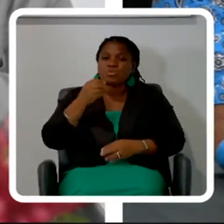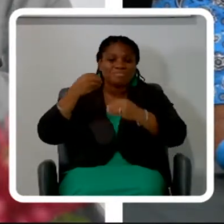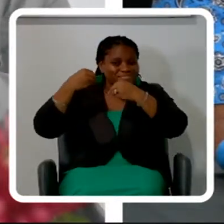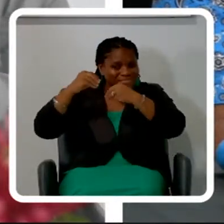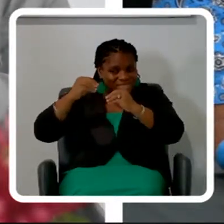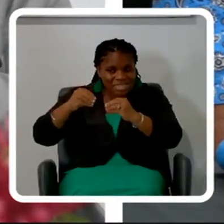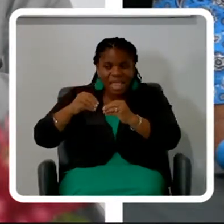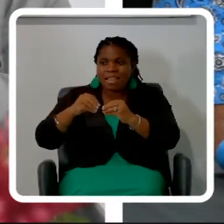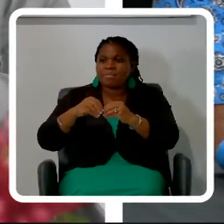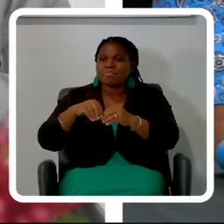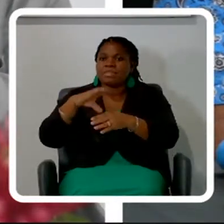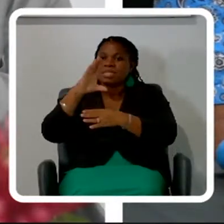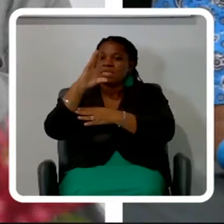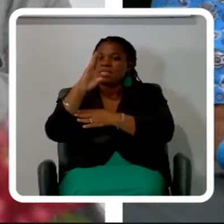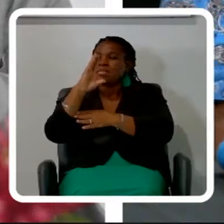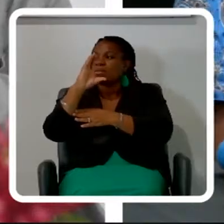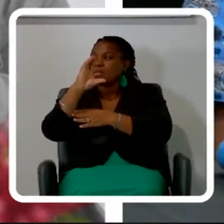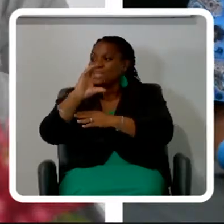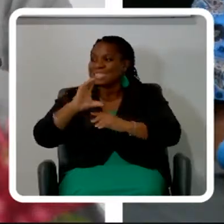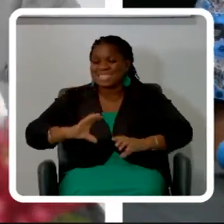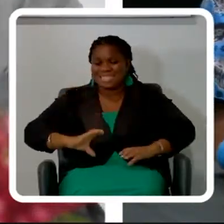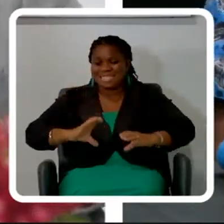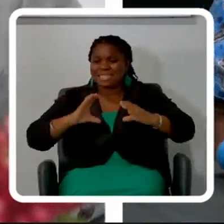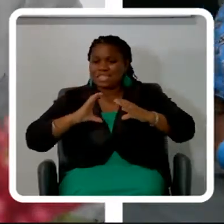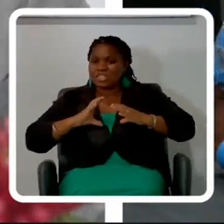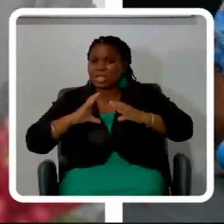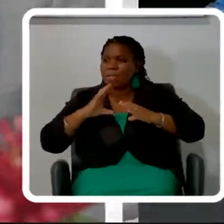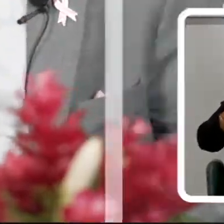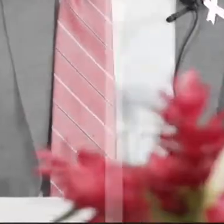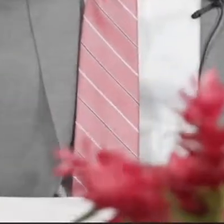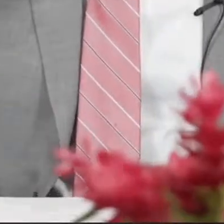investment. We don't sell citizenships, right? Okay.